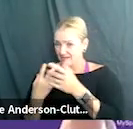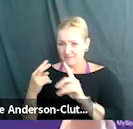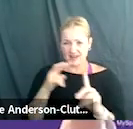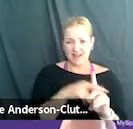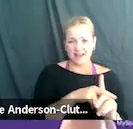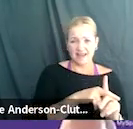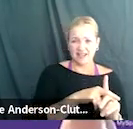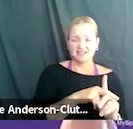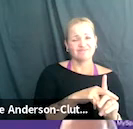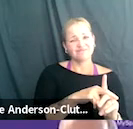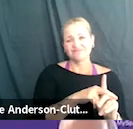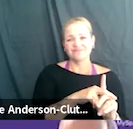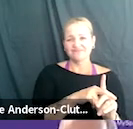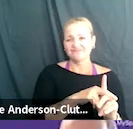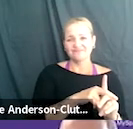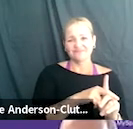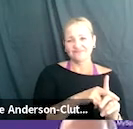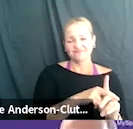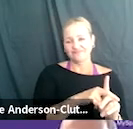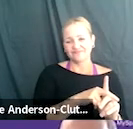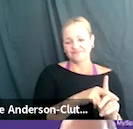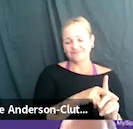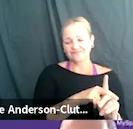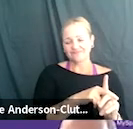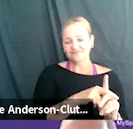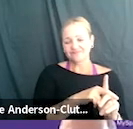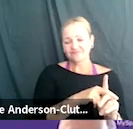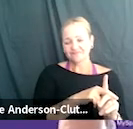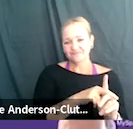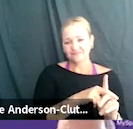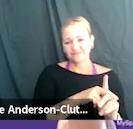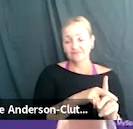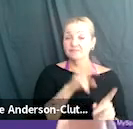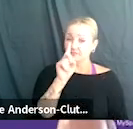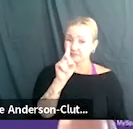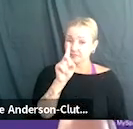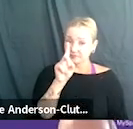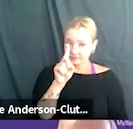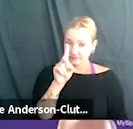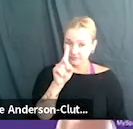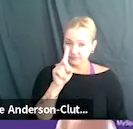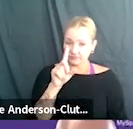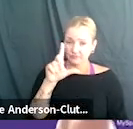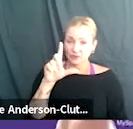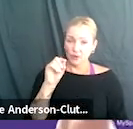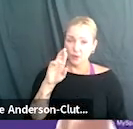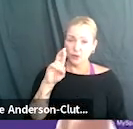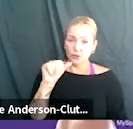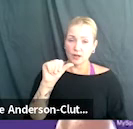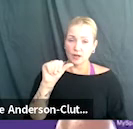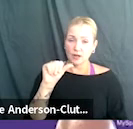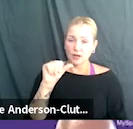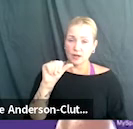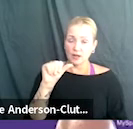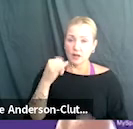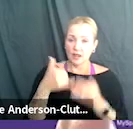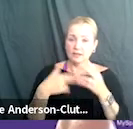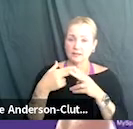separate criteria for catatonia and autism. So Lorna Wing, who is one of the,